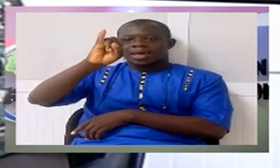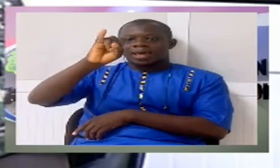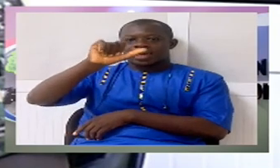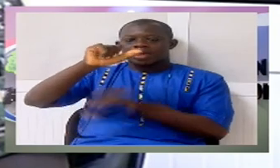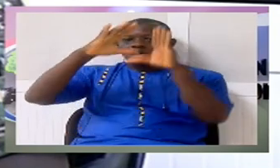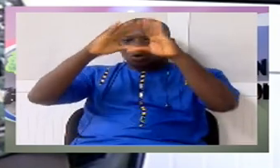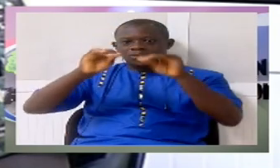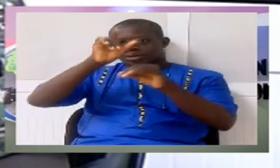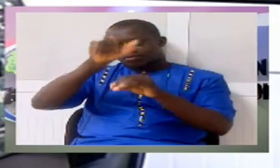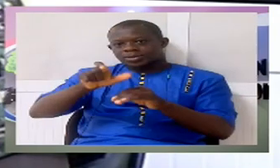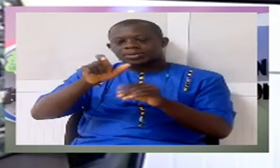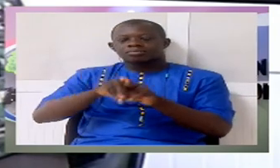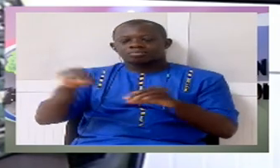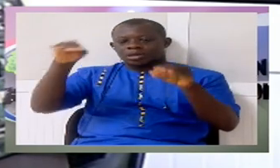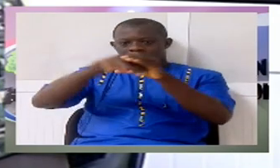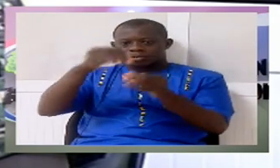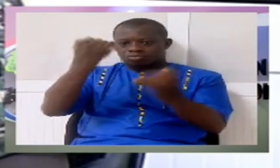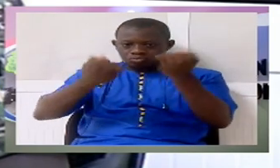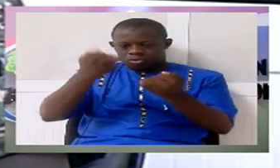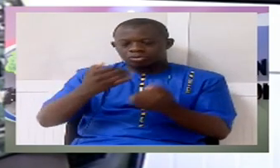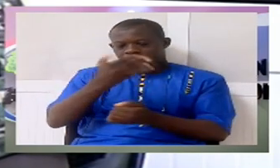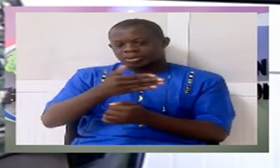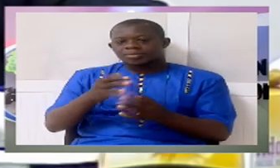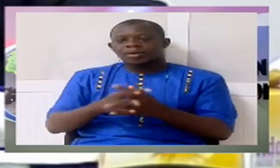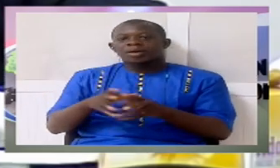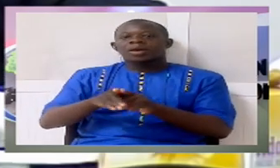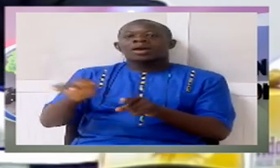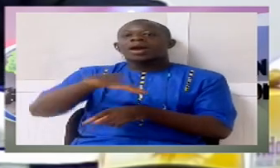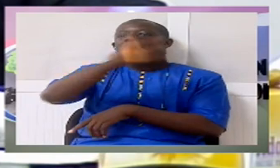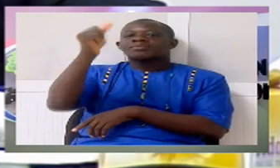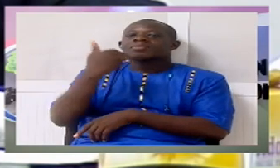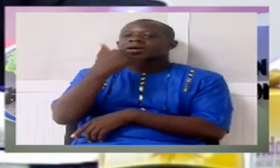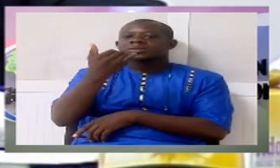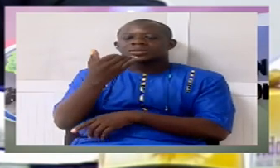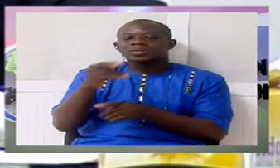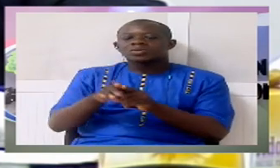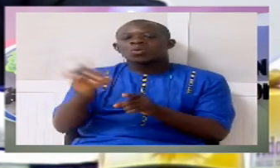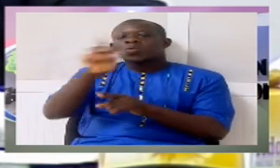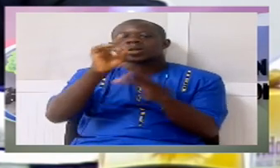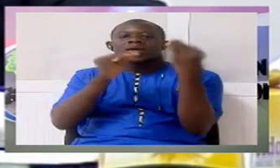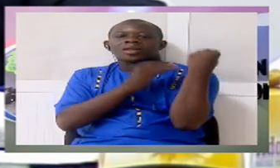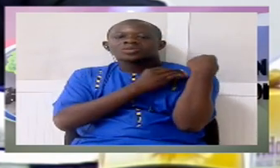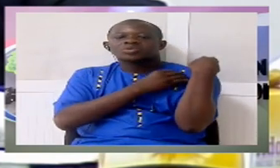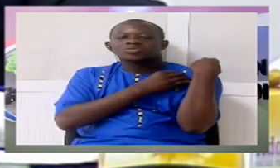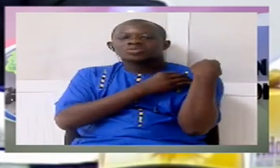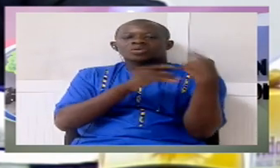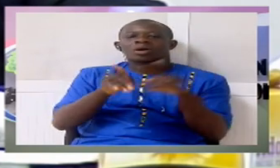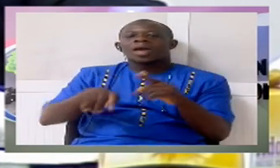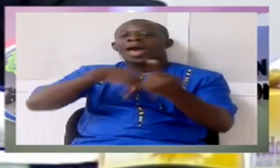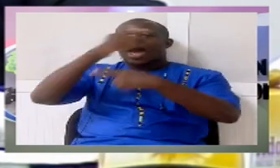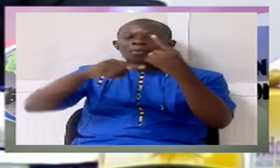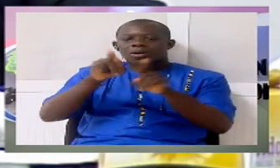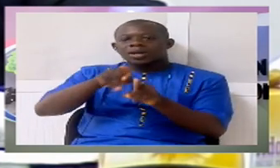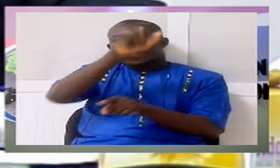one NIA officer usually are in that vehicle. And what is the function of the command vehicle or the